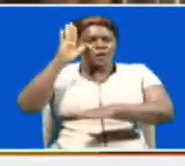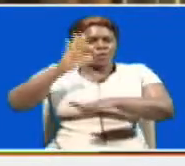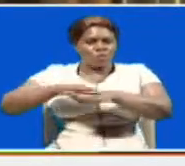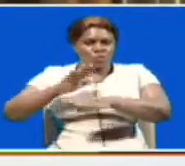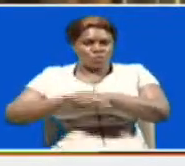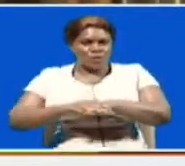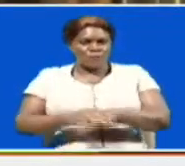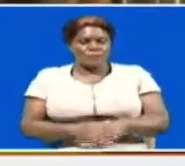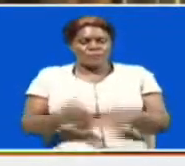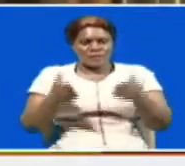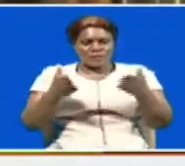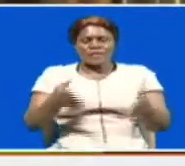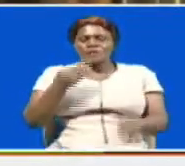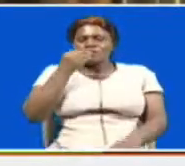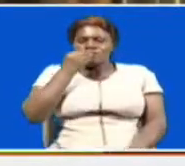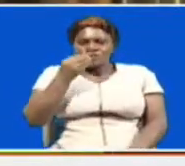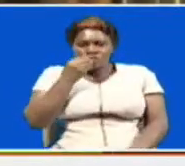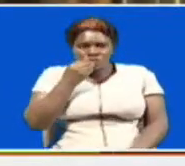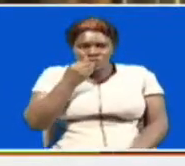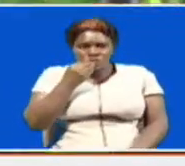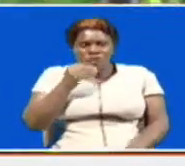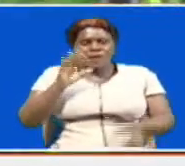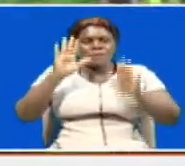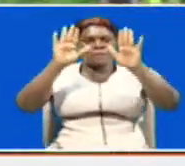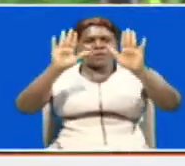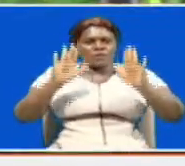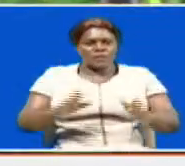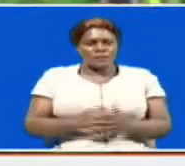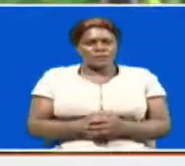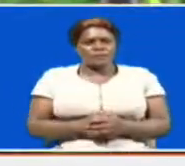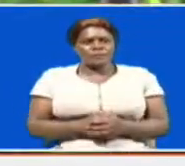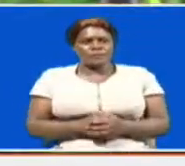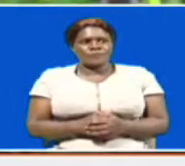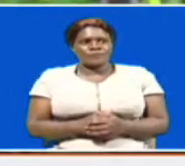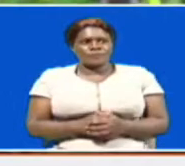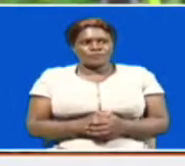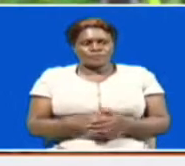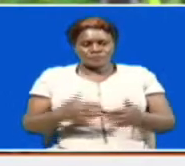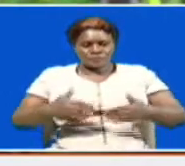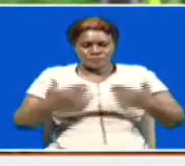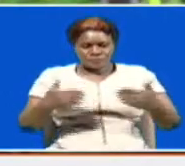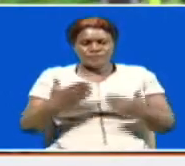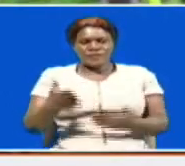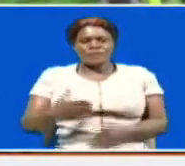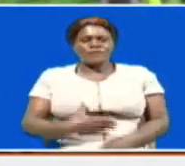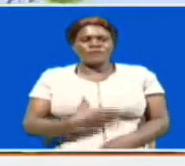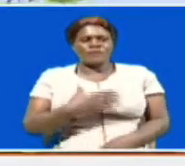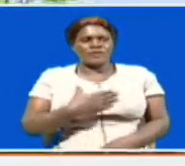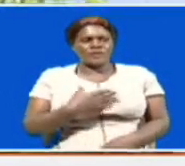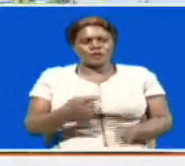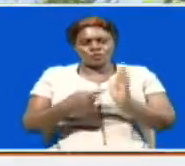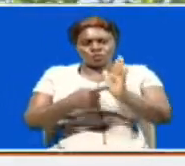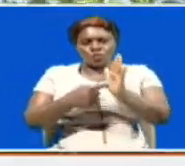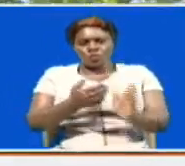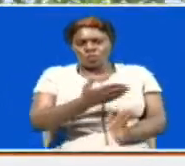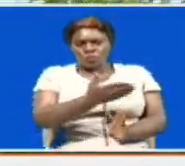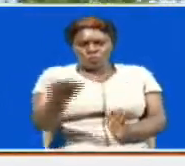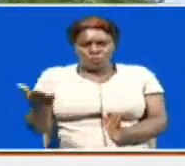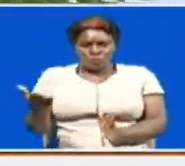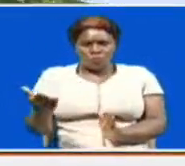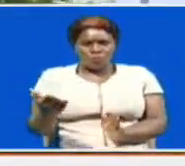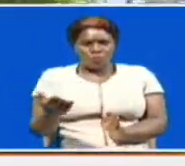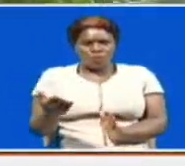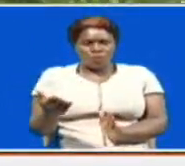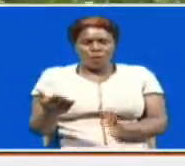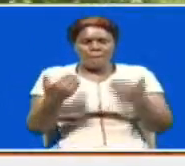sana. Na hiyo ndio chakula ambaye ni ya muhimu. It's also a very good site to accommodate visitors, to show them what is